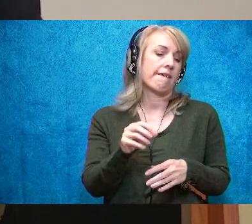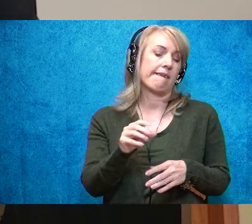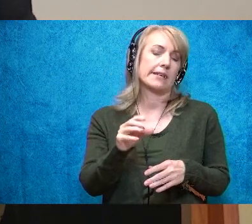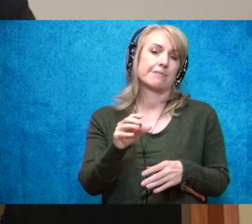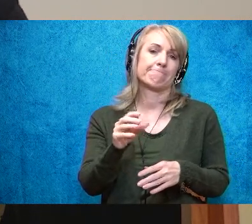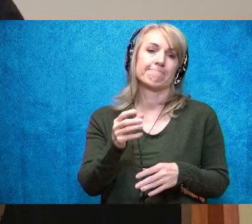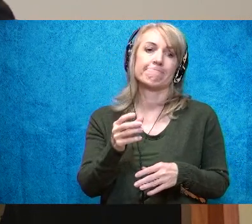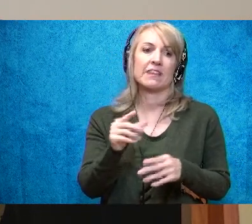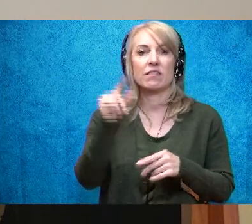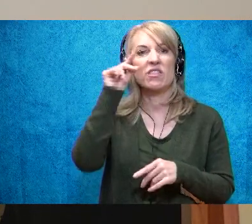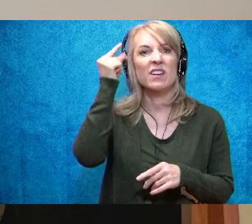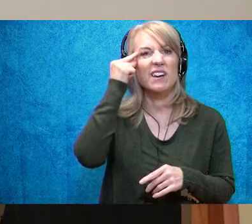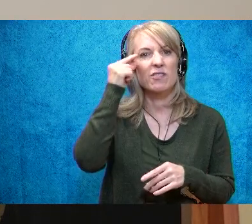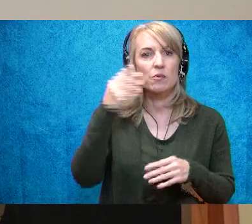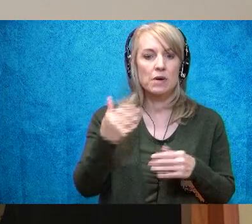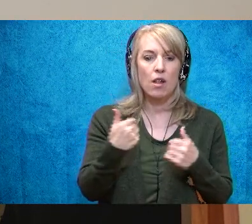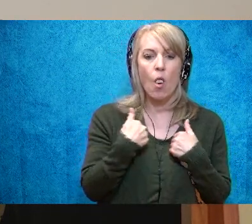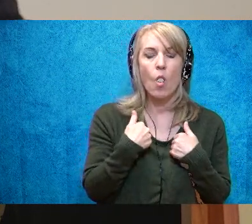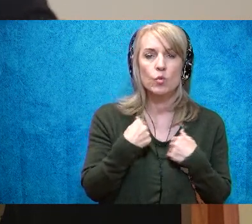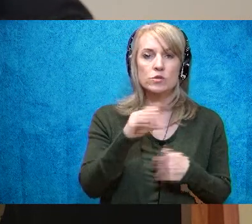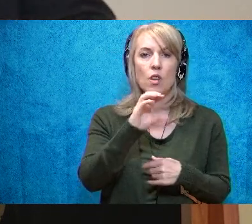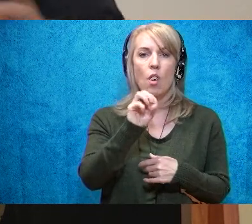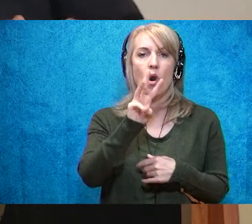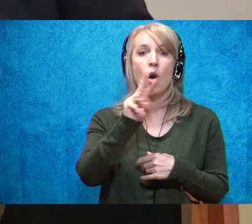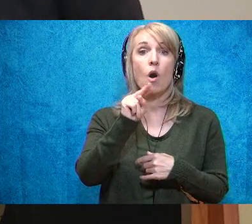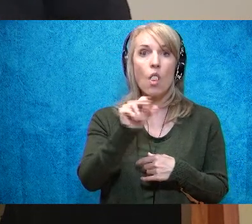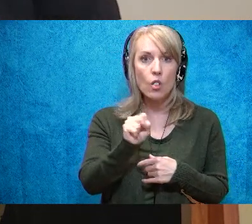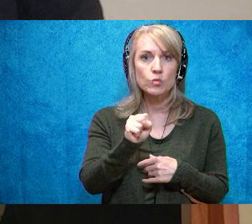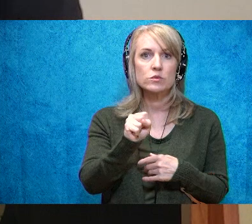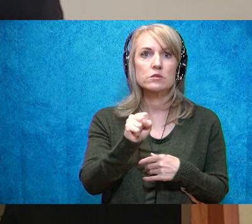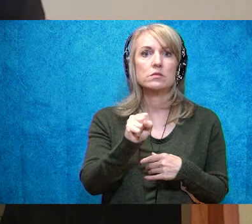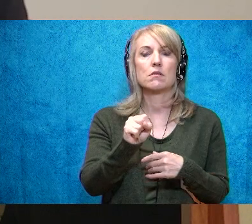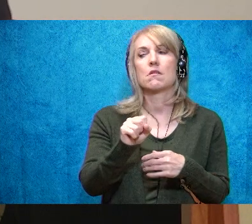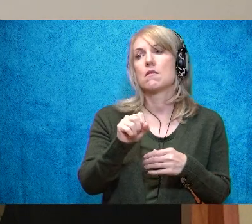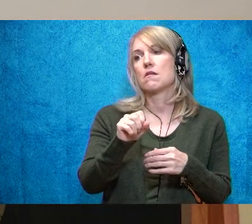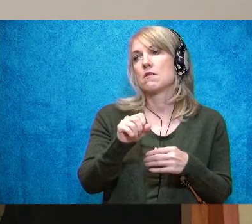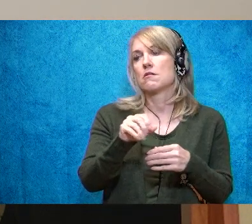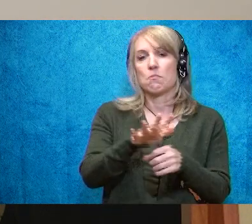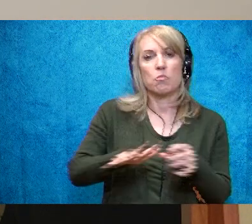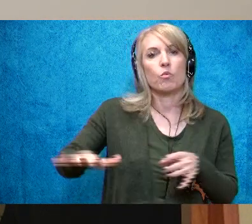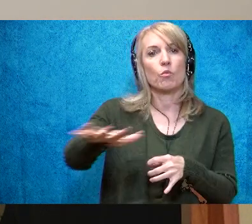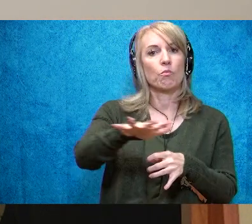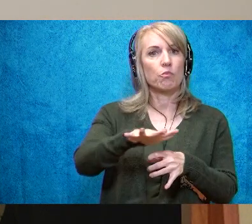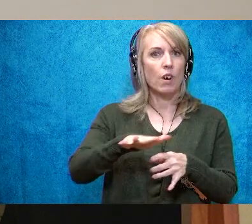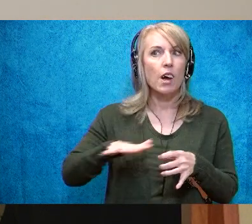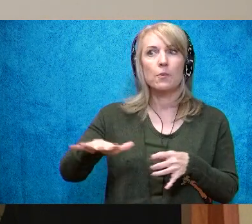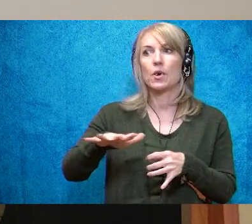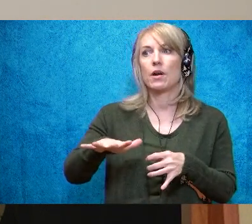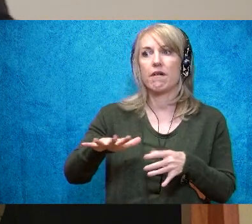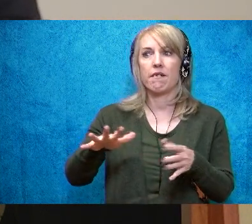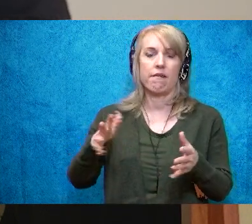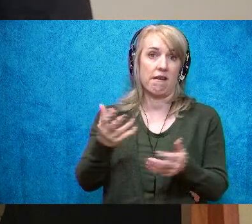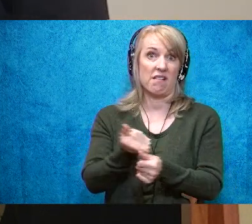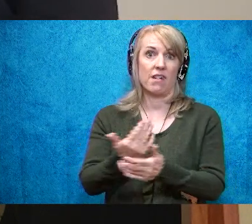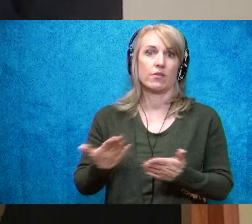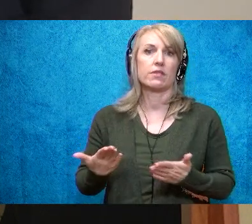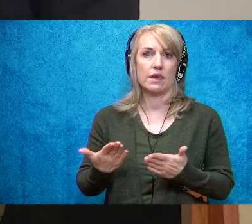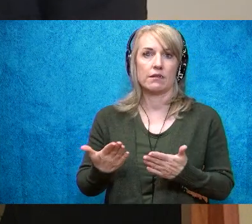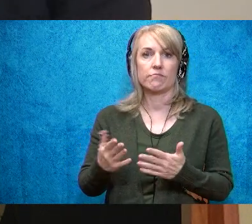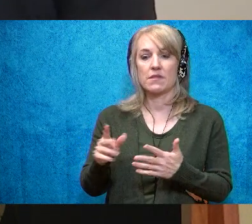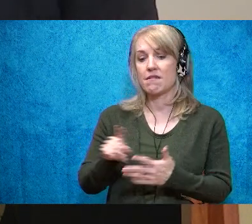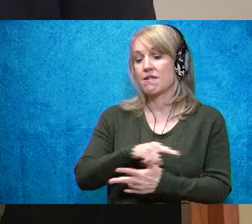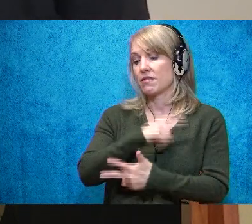you don't see people going to the polls and voting, you see a government-controlled society. The next guy that we have on the screen, his name is